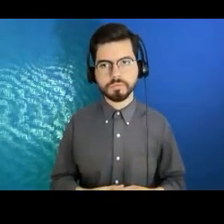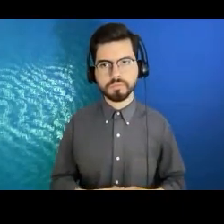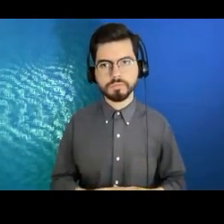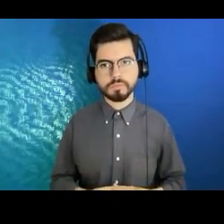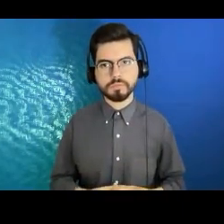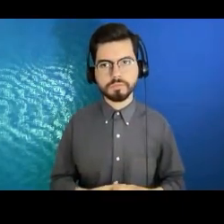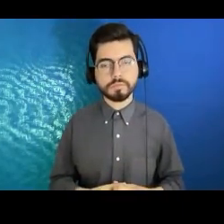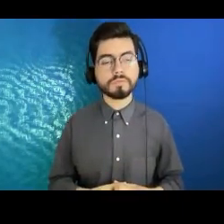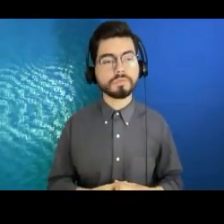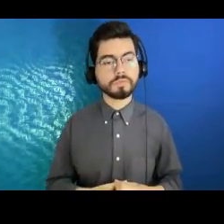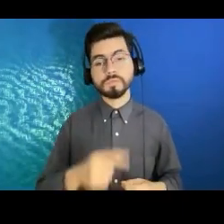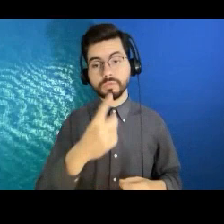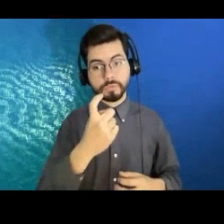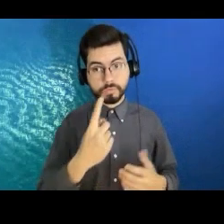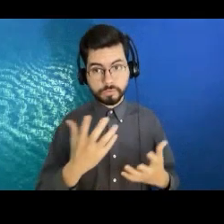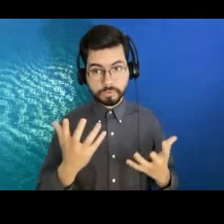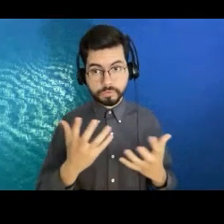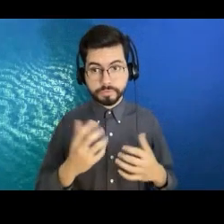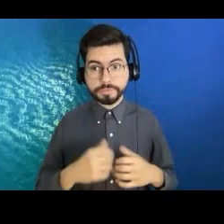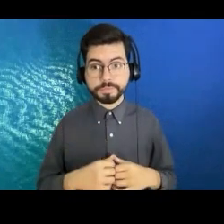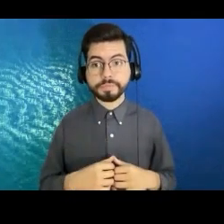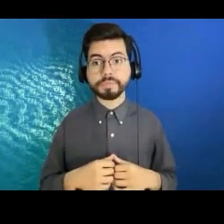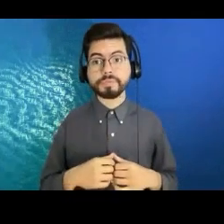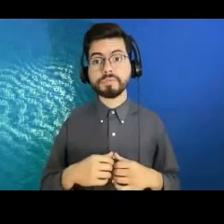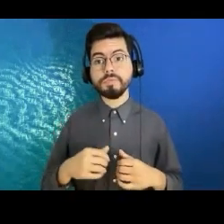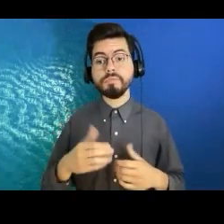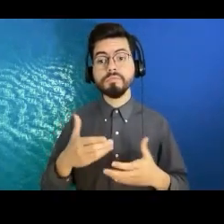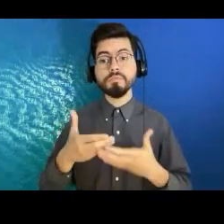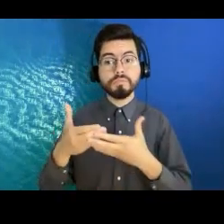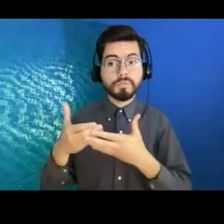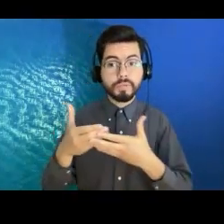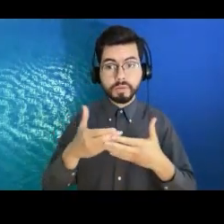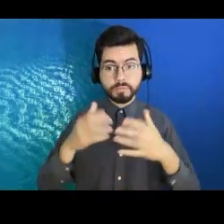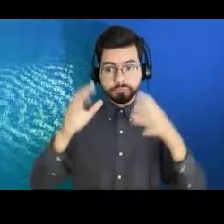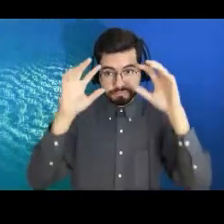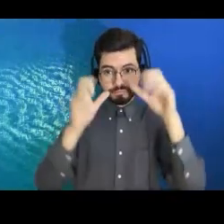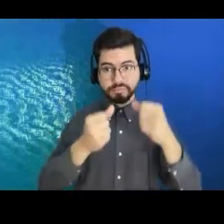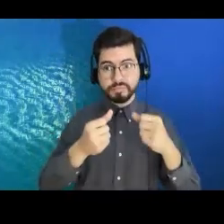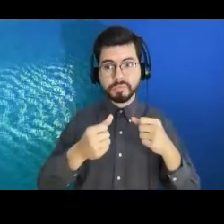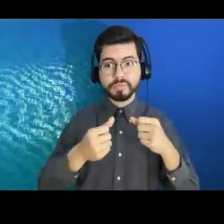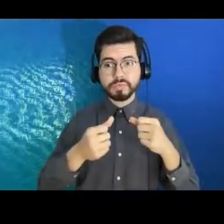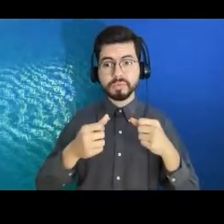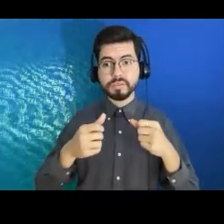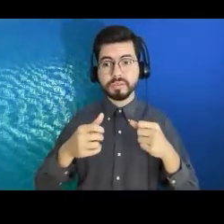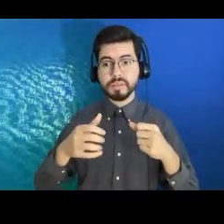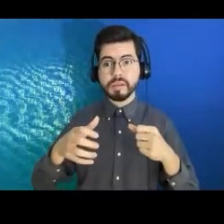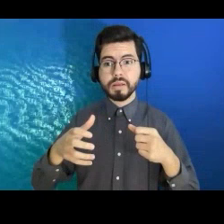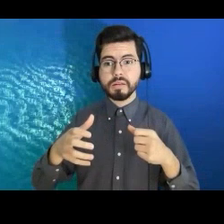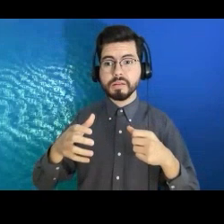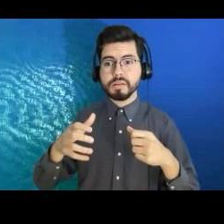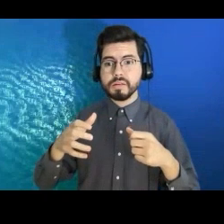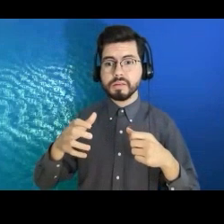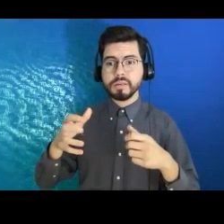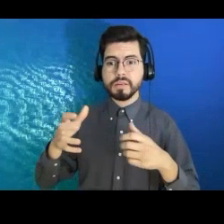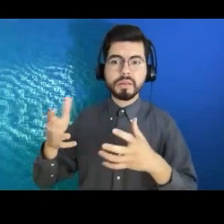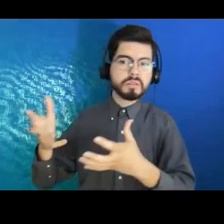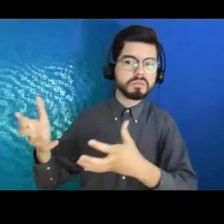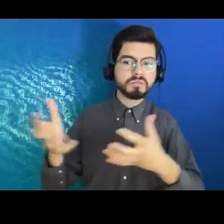Yeah, so the question was the number of calves taken by predators each year. So our best estimate is